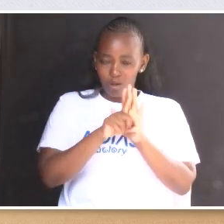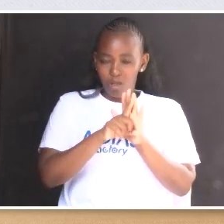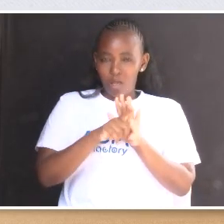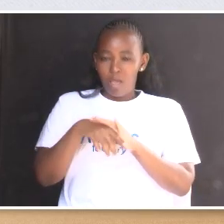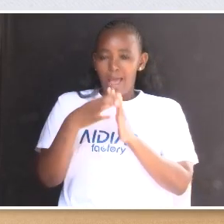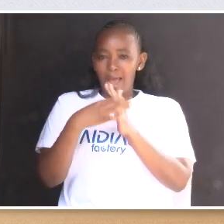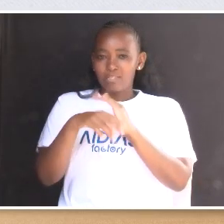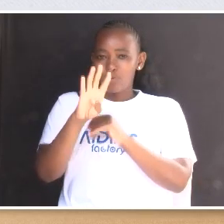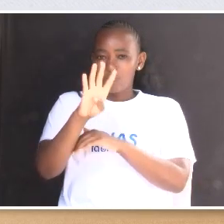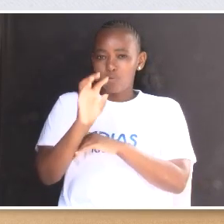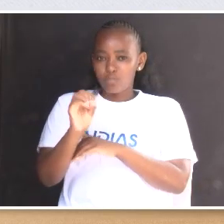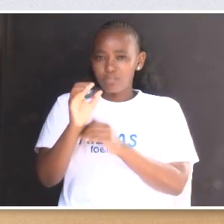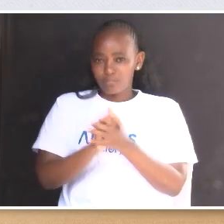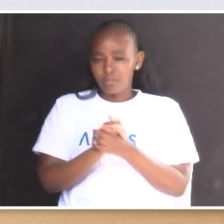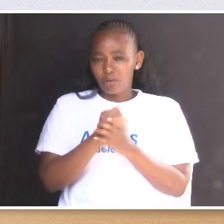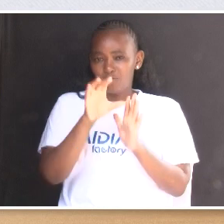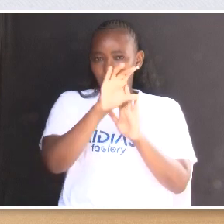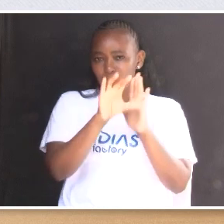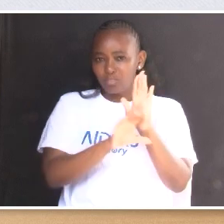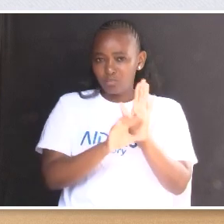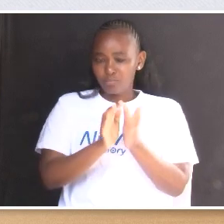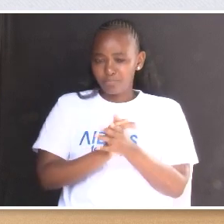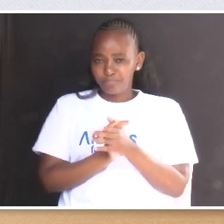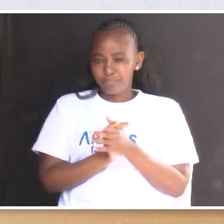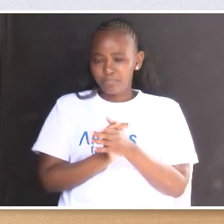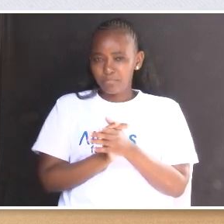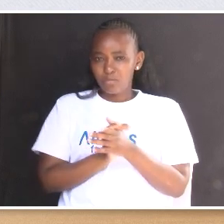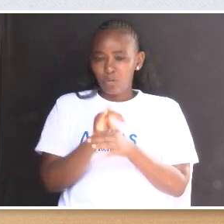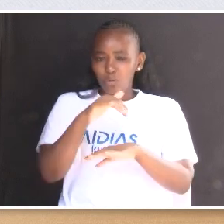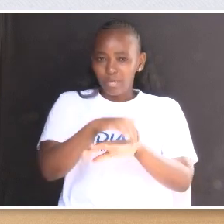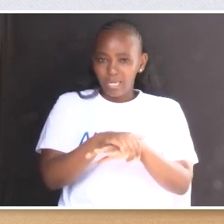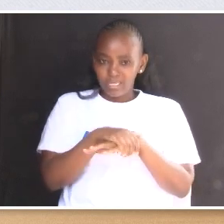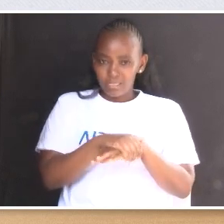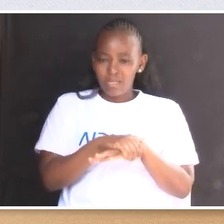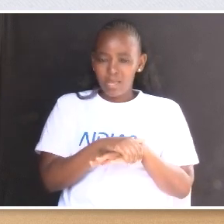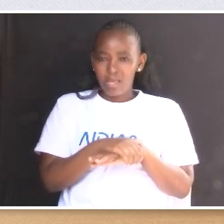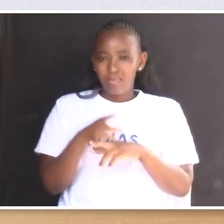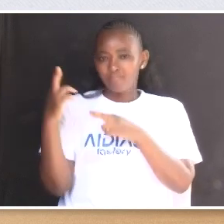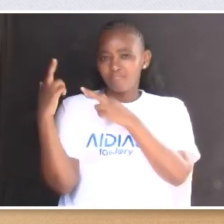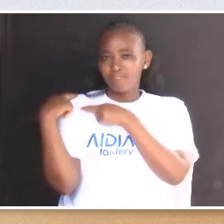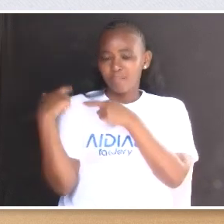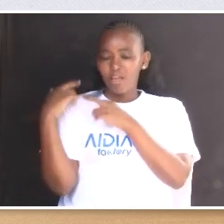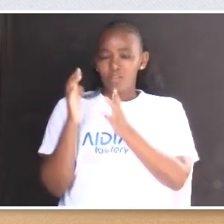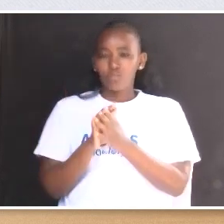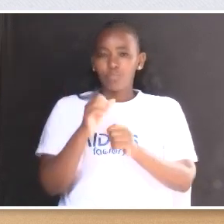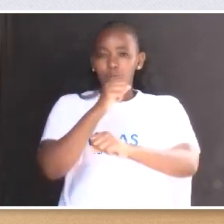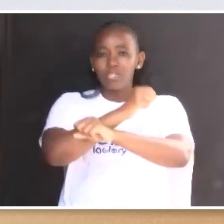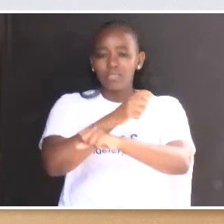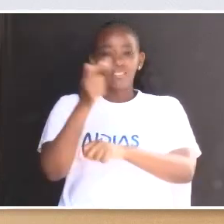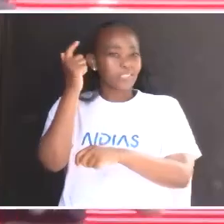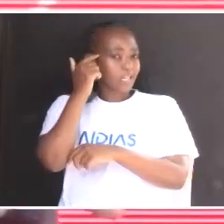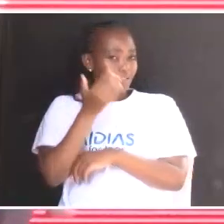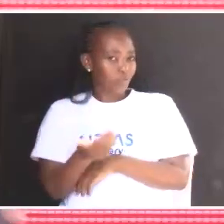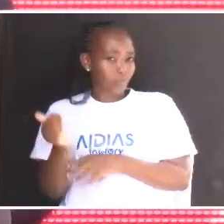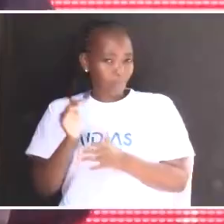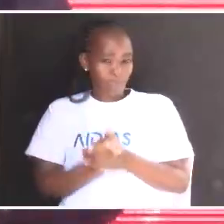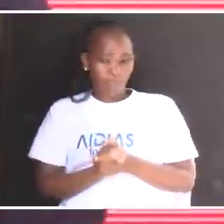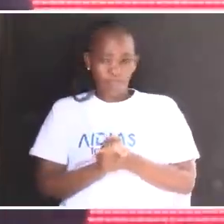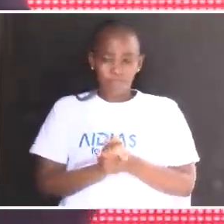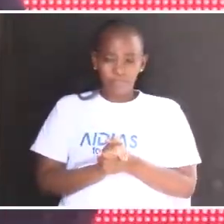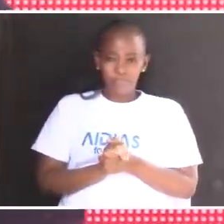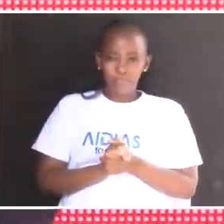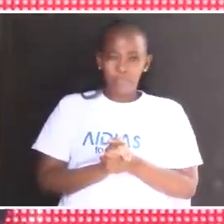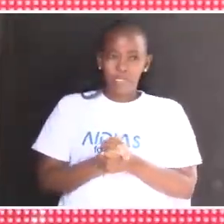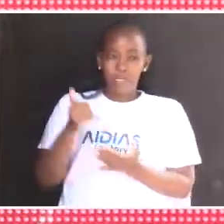40 of the Constitution, that is where we get the mandate to protect intellectual property, and